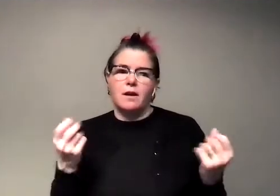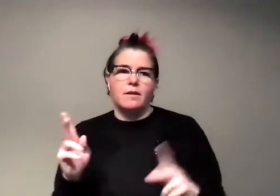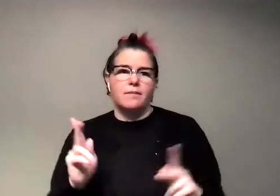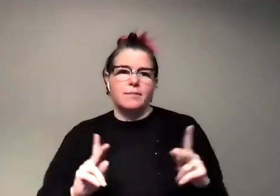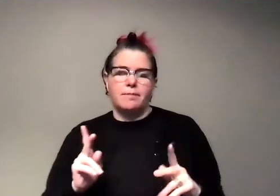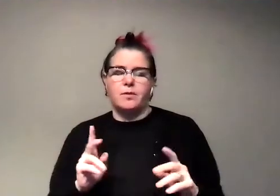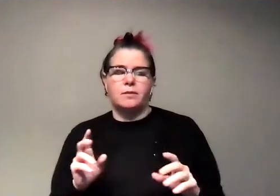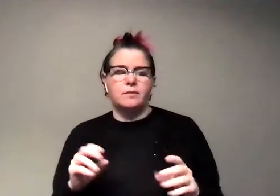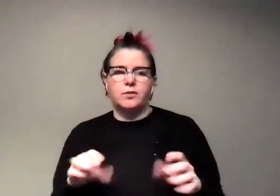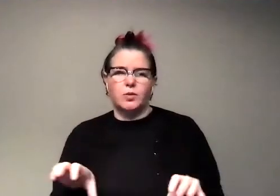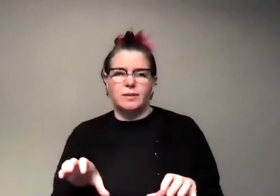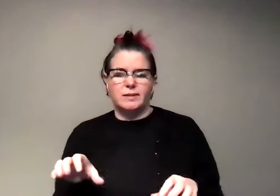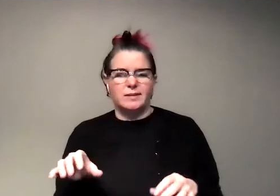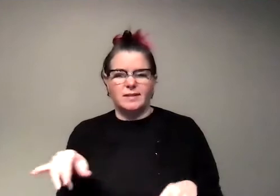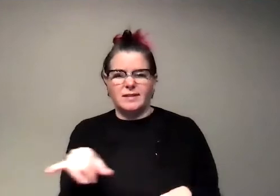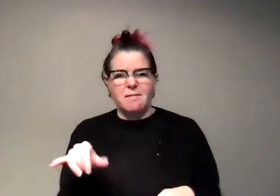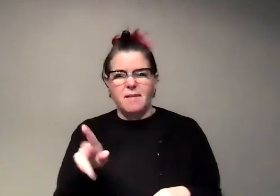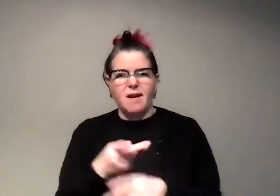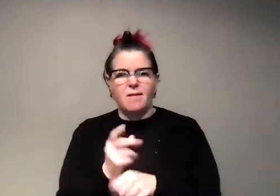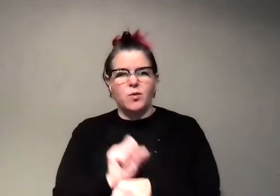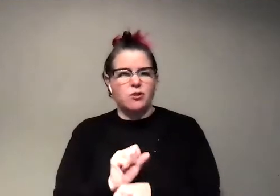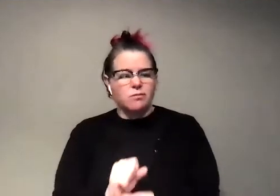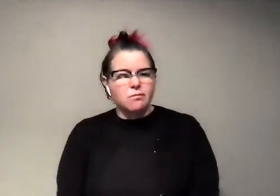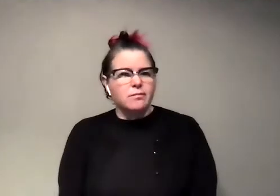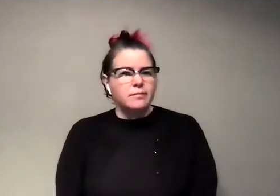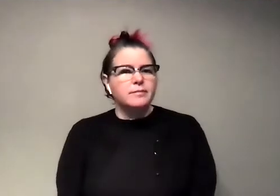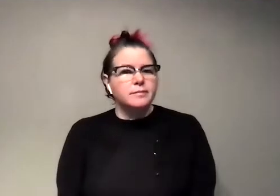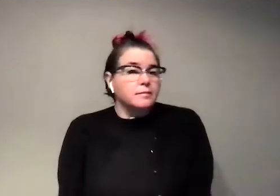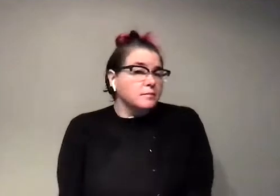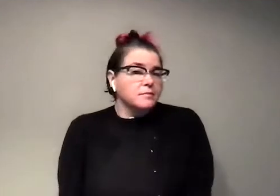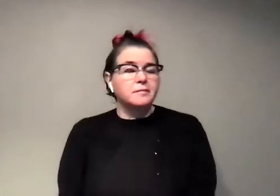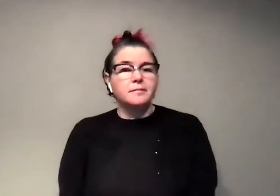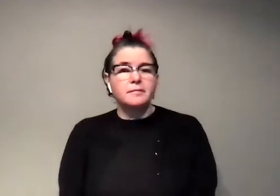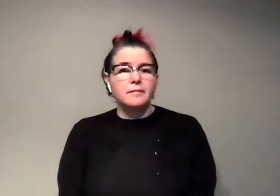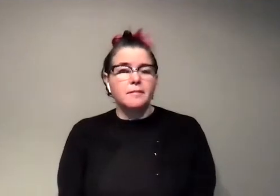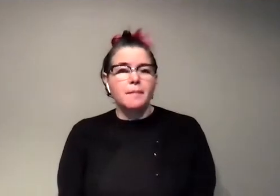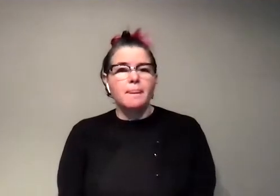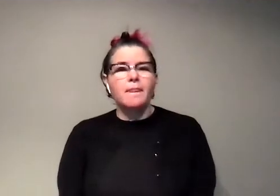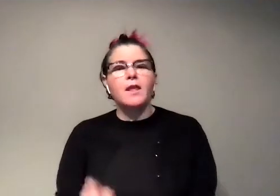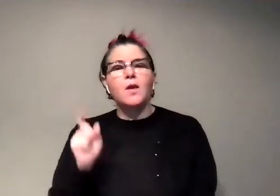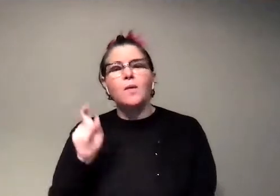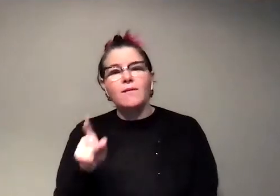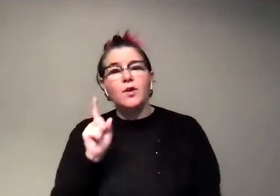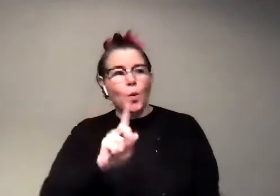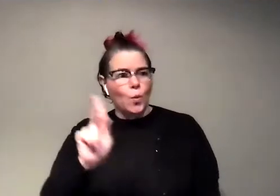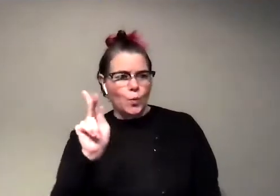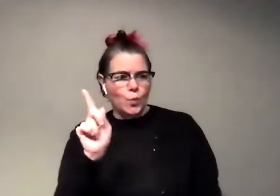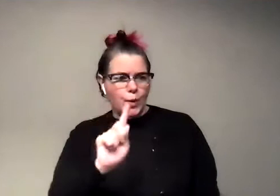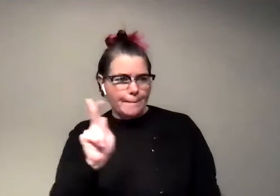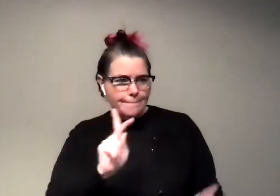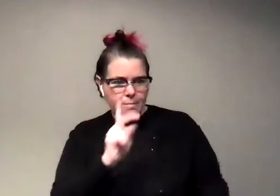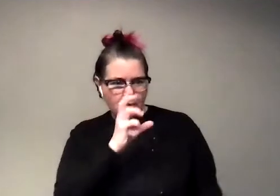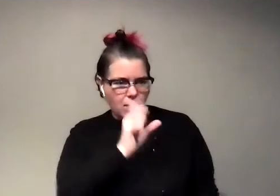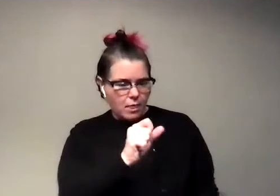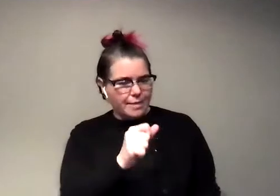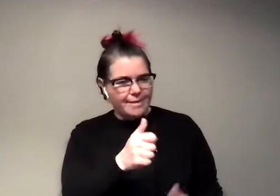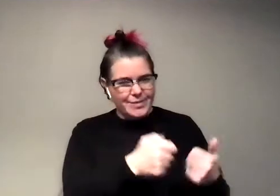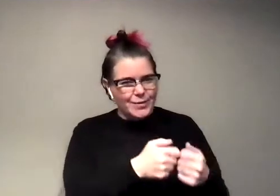doing this kind of work, because you have to go where the people are,